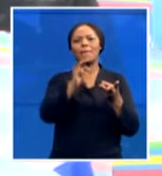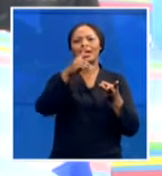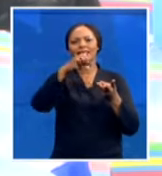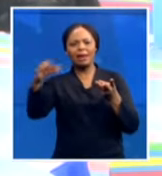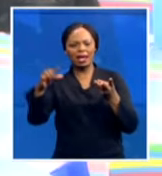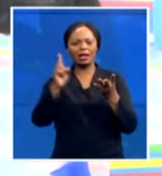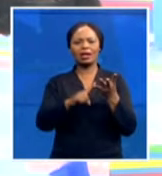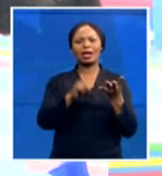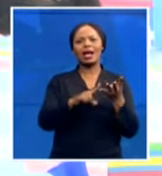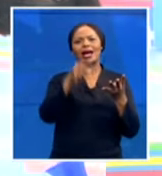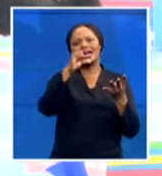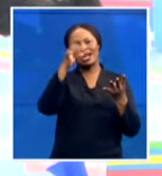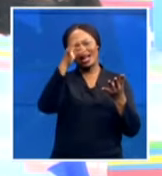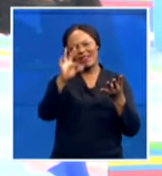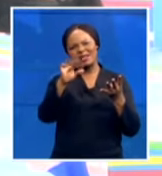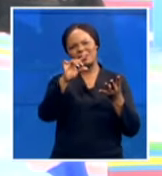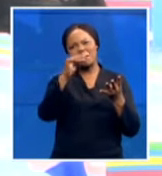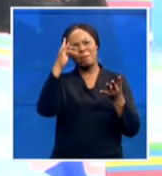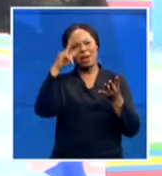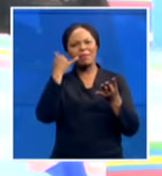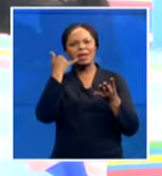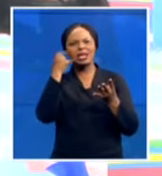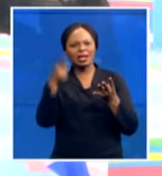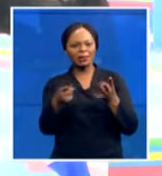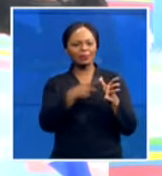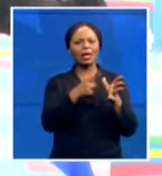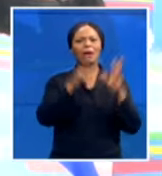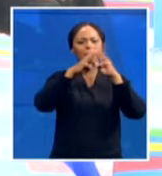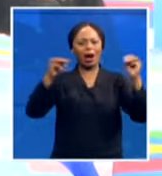even Mangaung are going to run out of taxpayers'